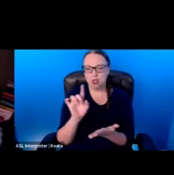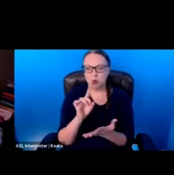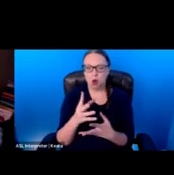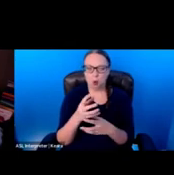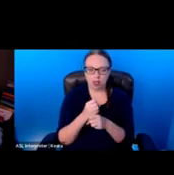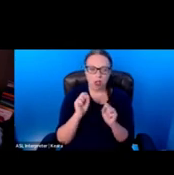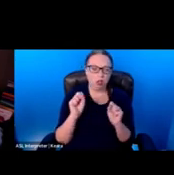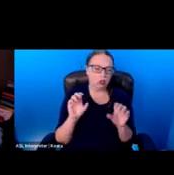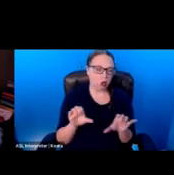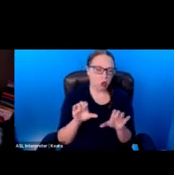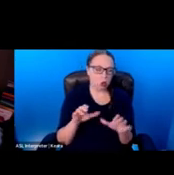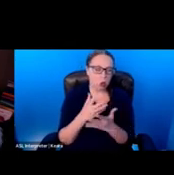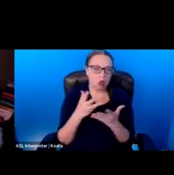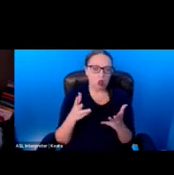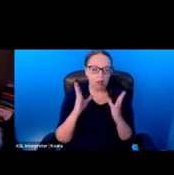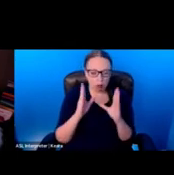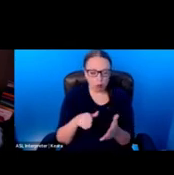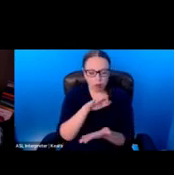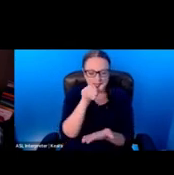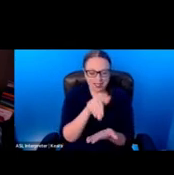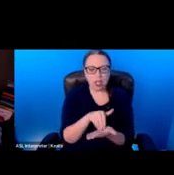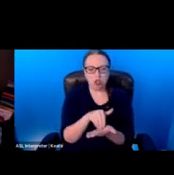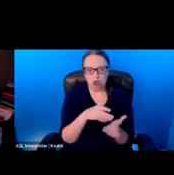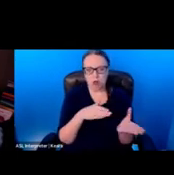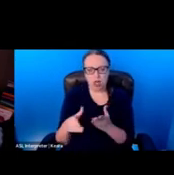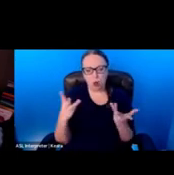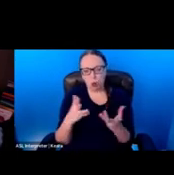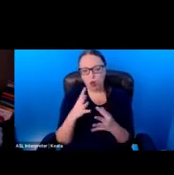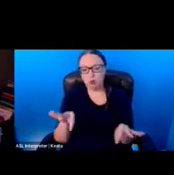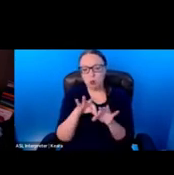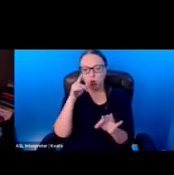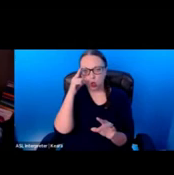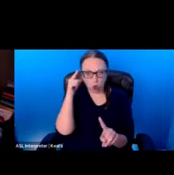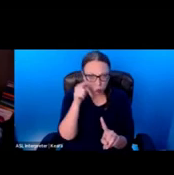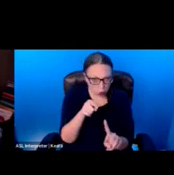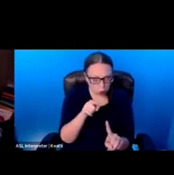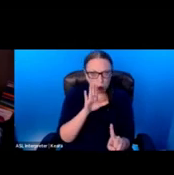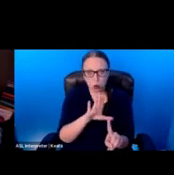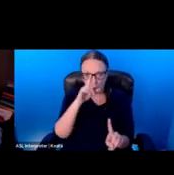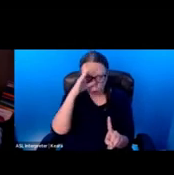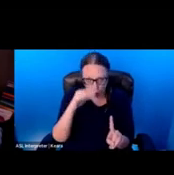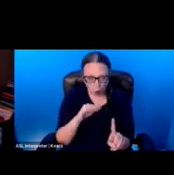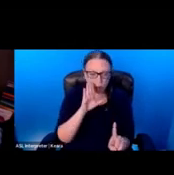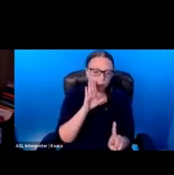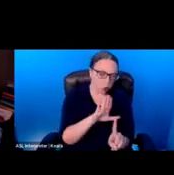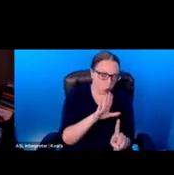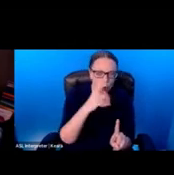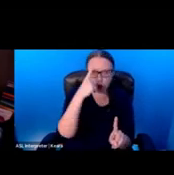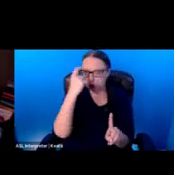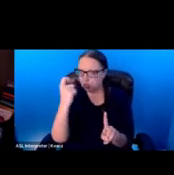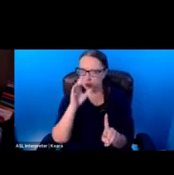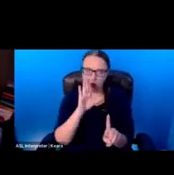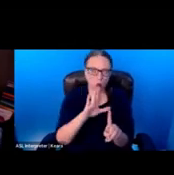planning. What is important to you? What's important for you? What are your hopes and dreams? What's your North Star? Like what,